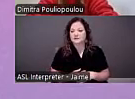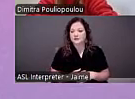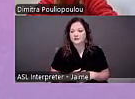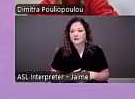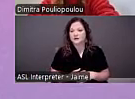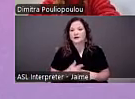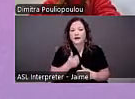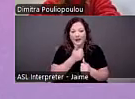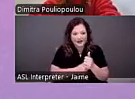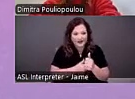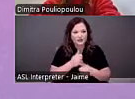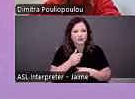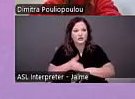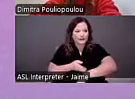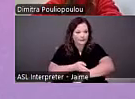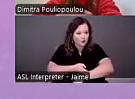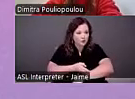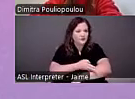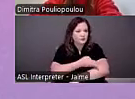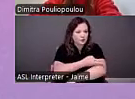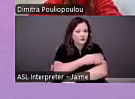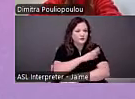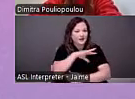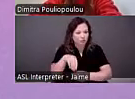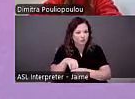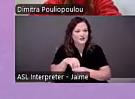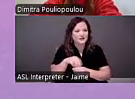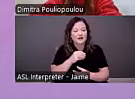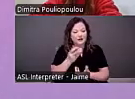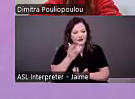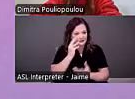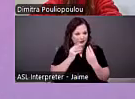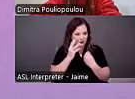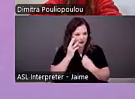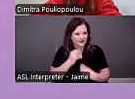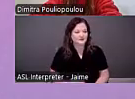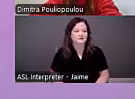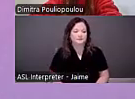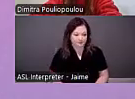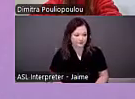iteration improved inclusivity and user experience.